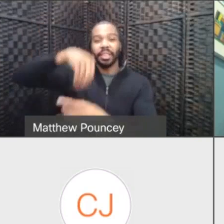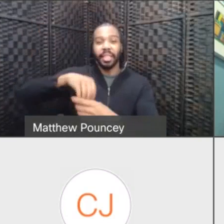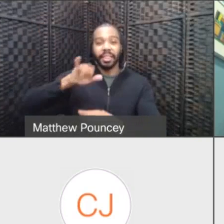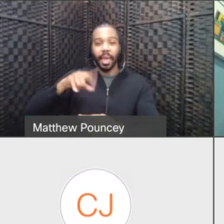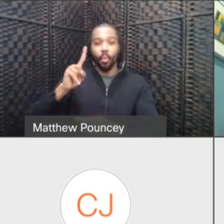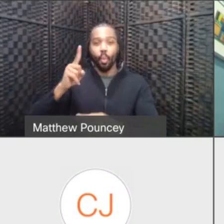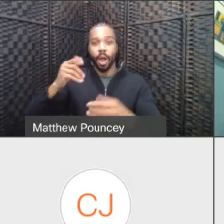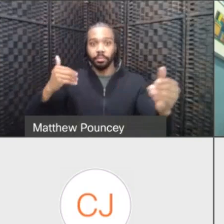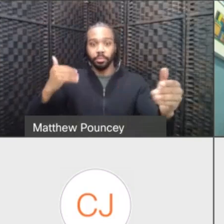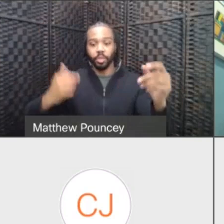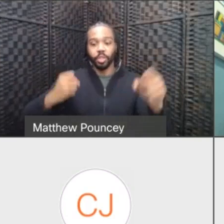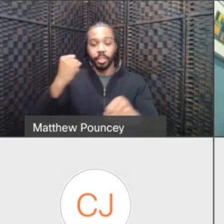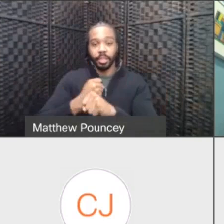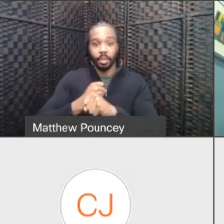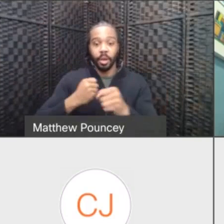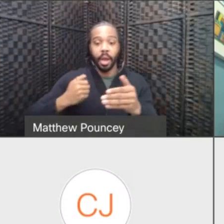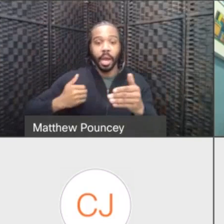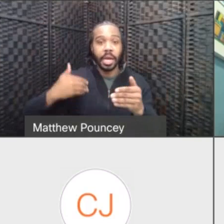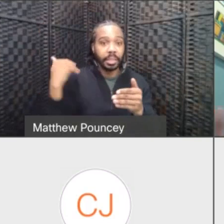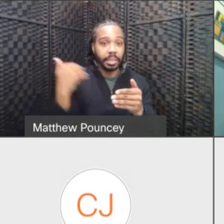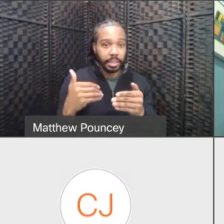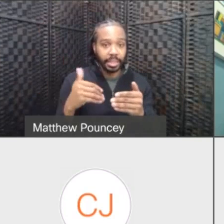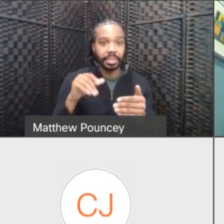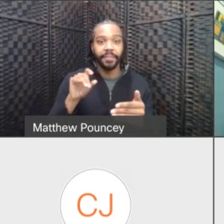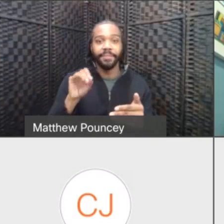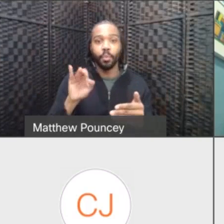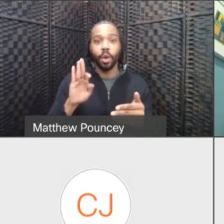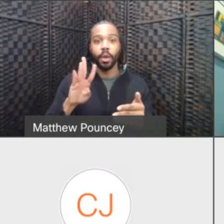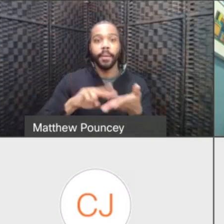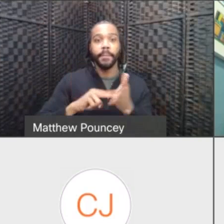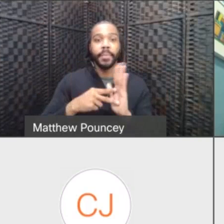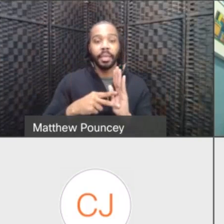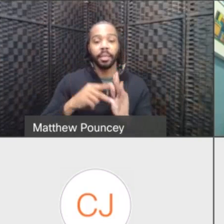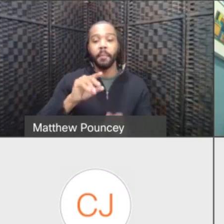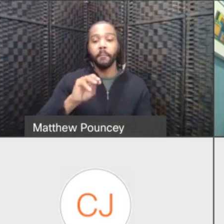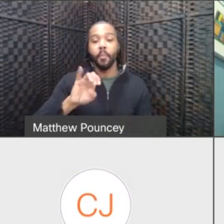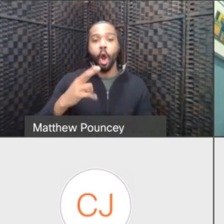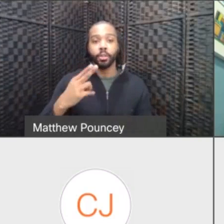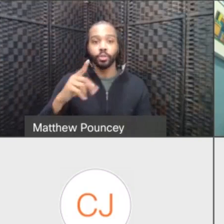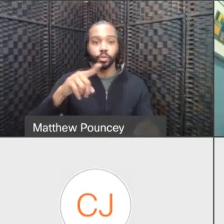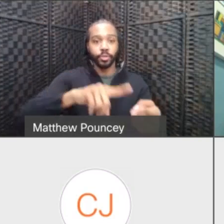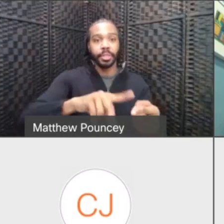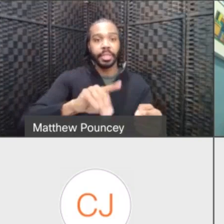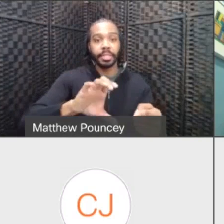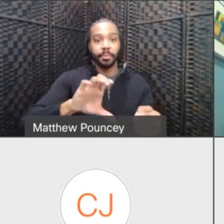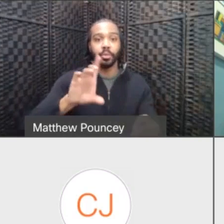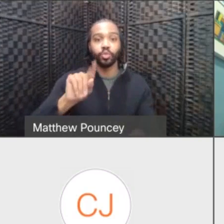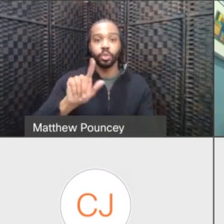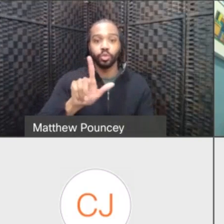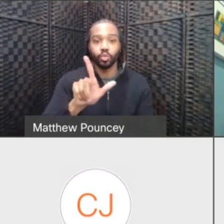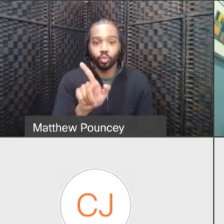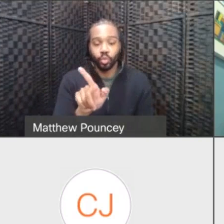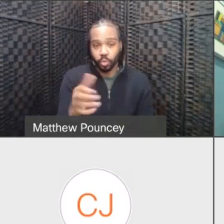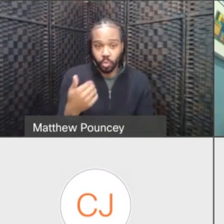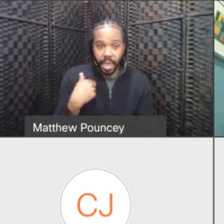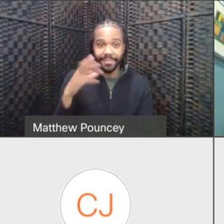up to February, so you would be talking about, from March through December of 2021, are there 90 days of service for